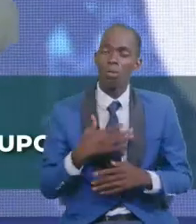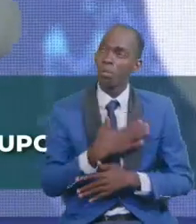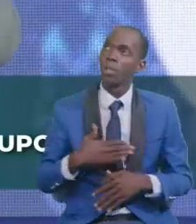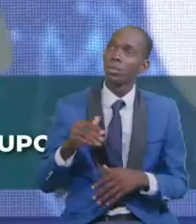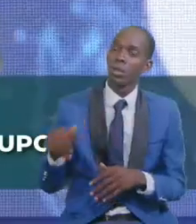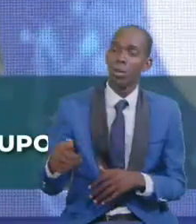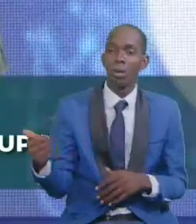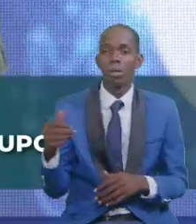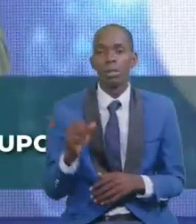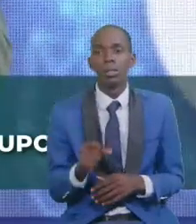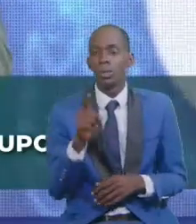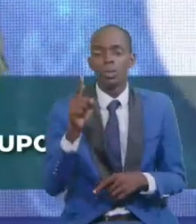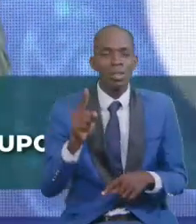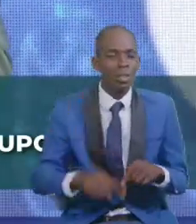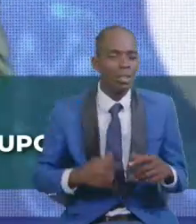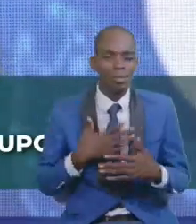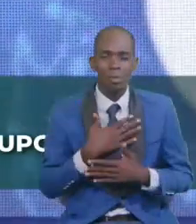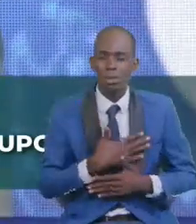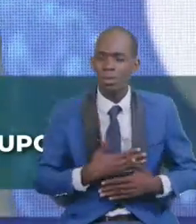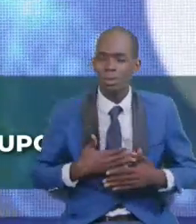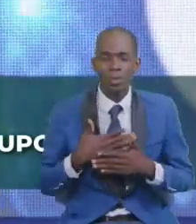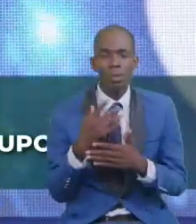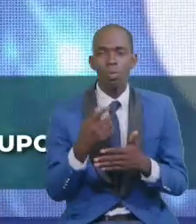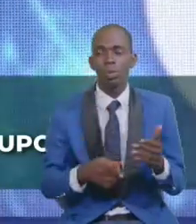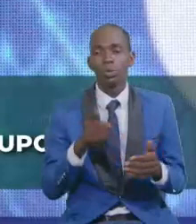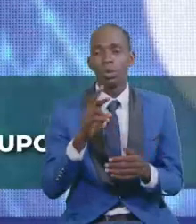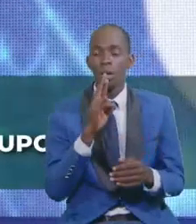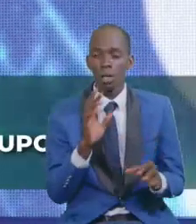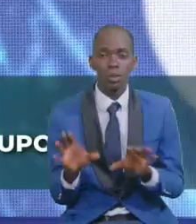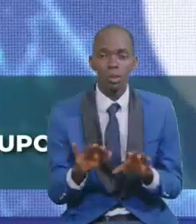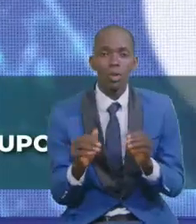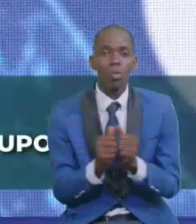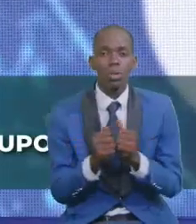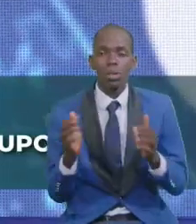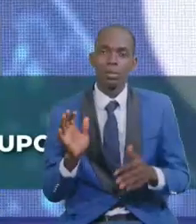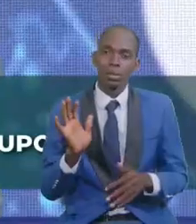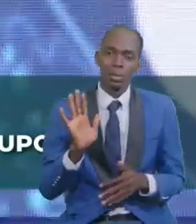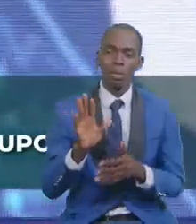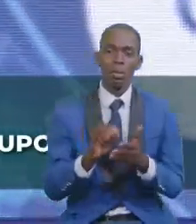You cannot enjoy what you are doing without their smile.